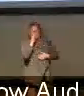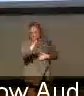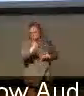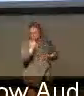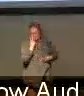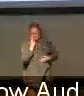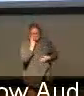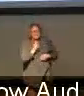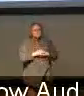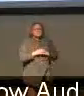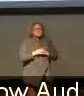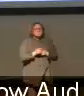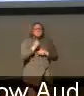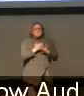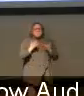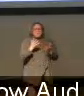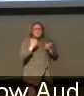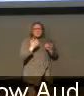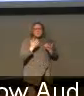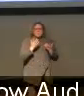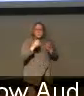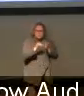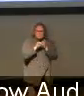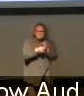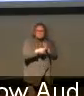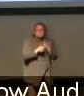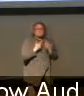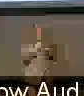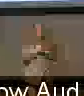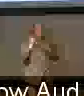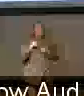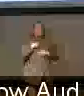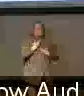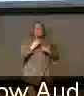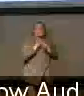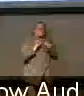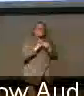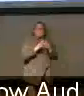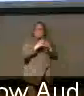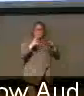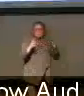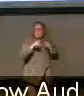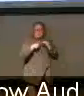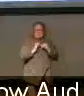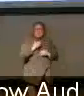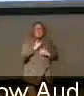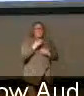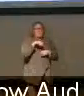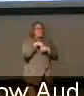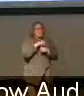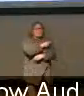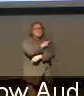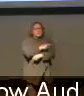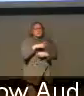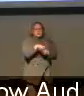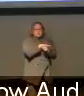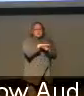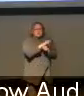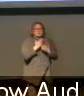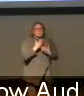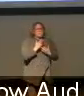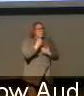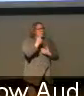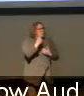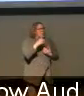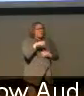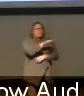things I'd like to highlight a little bit, last week we were up and talked a lot about our inpatient areas. I'd like to give a few shout outs to our ambulatory